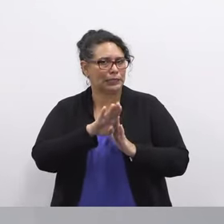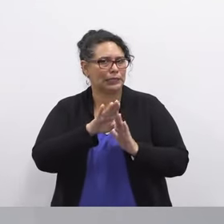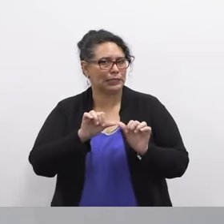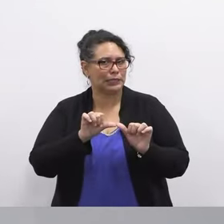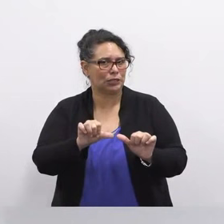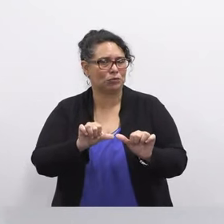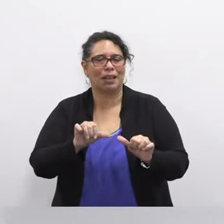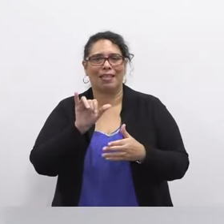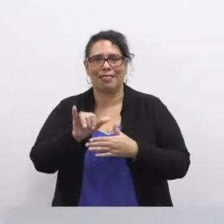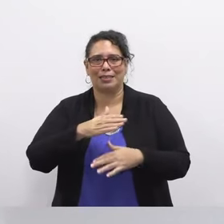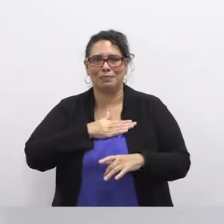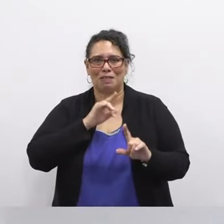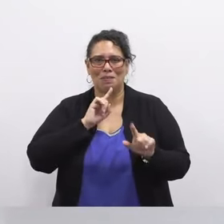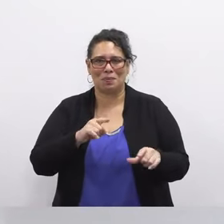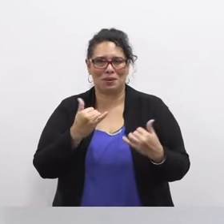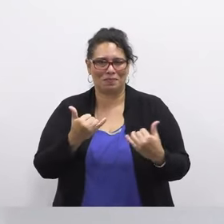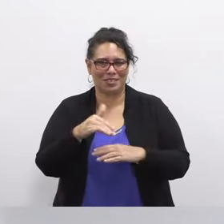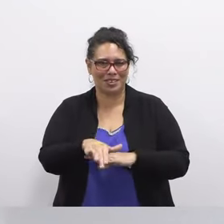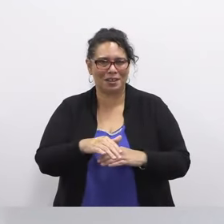tonight.